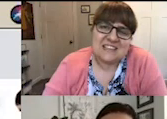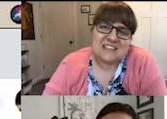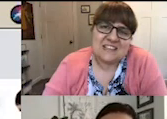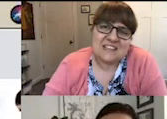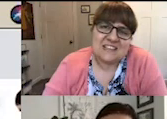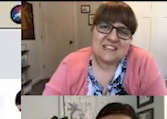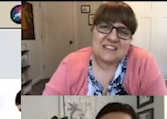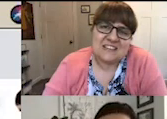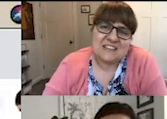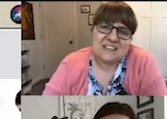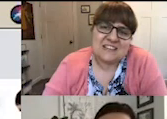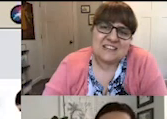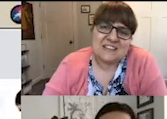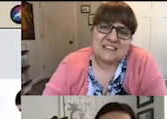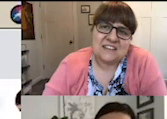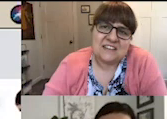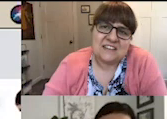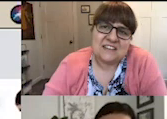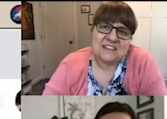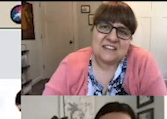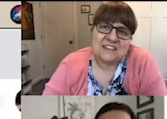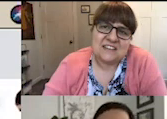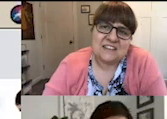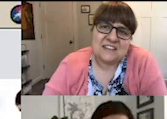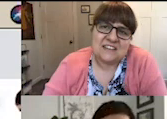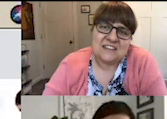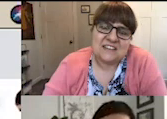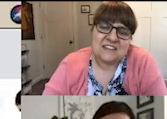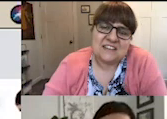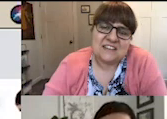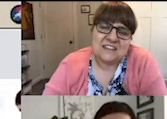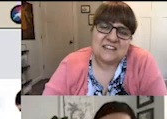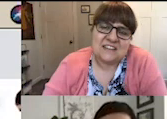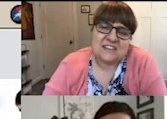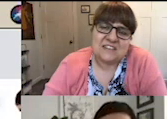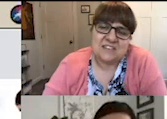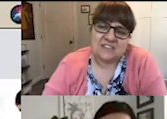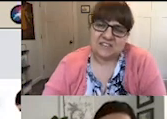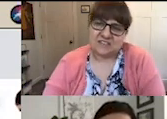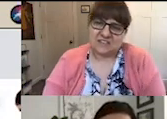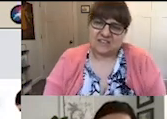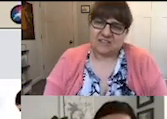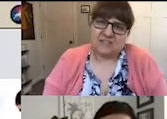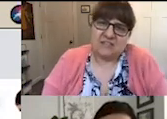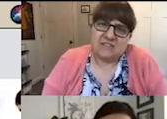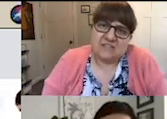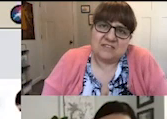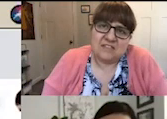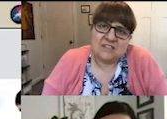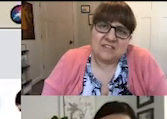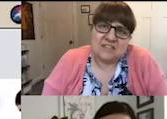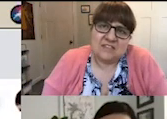They say decolonization is a political action, and they wanted you to discuss the role of